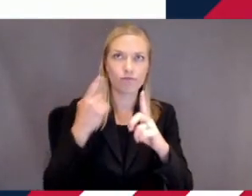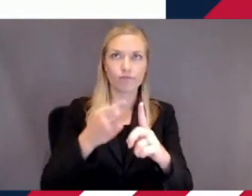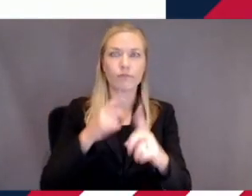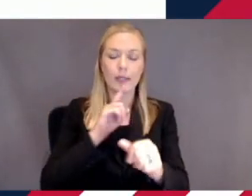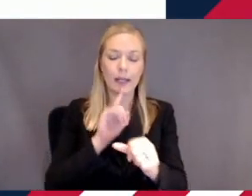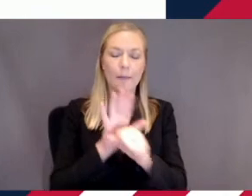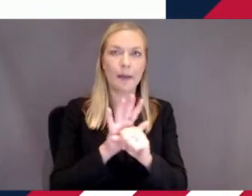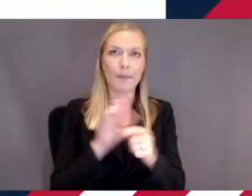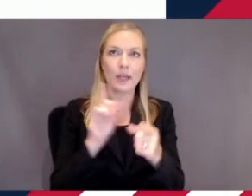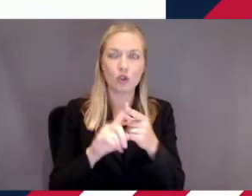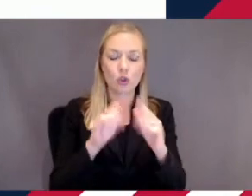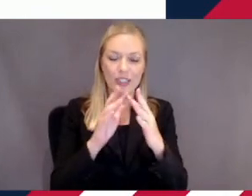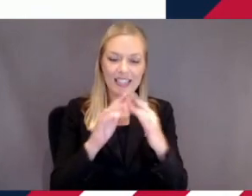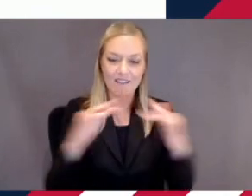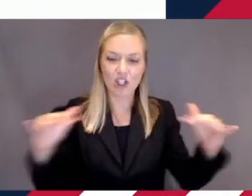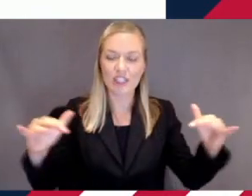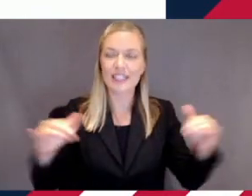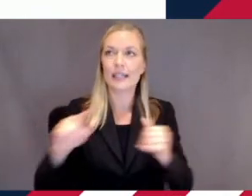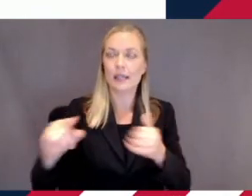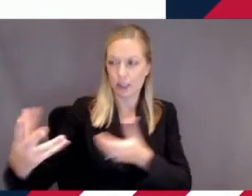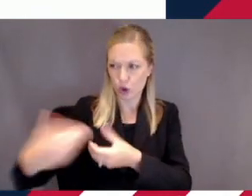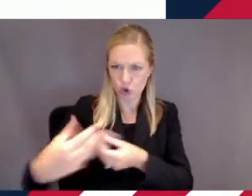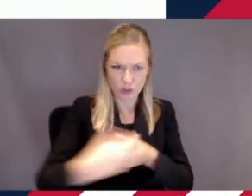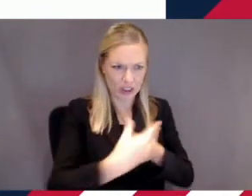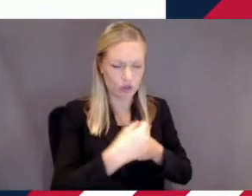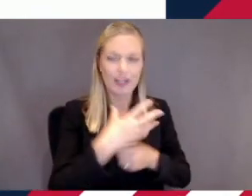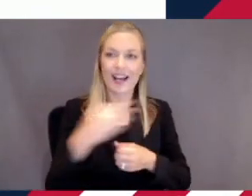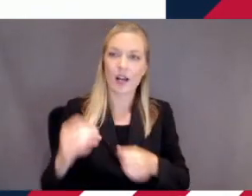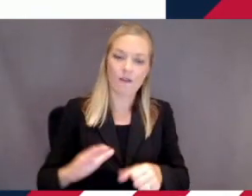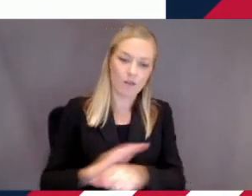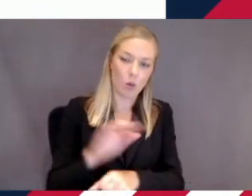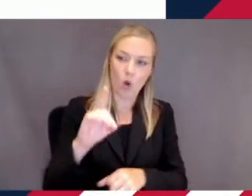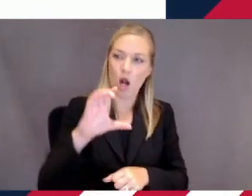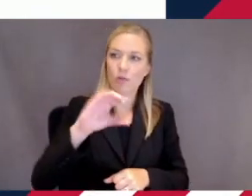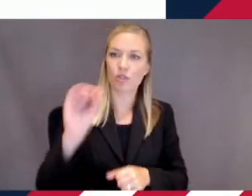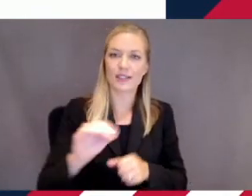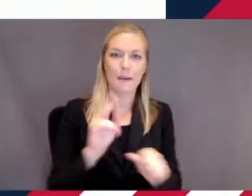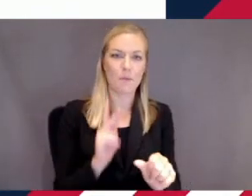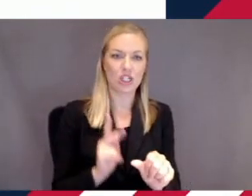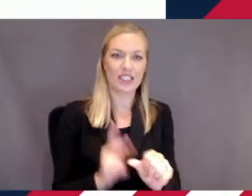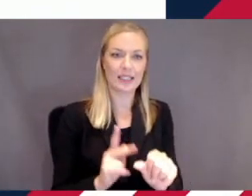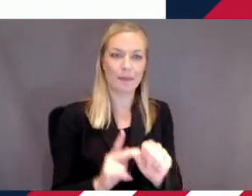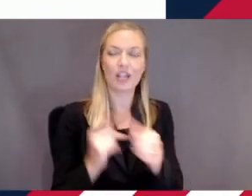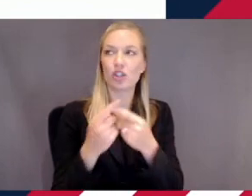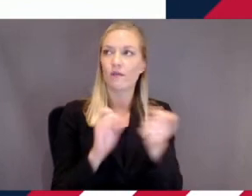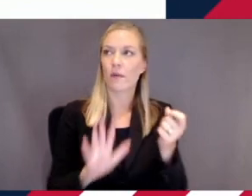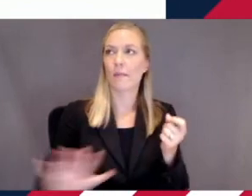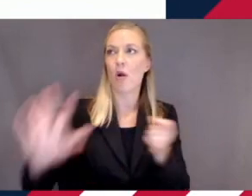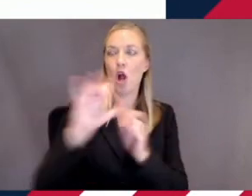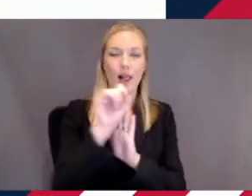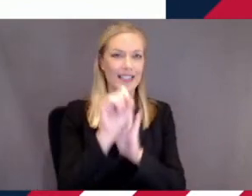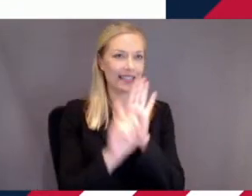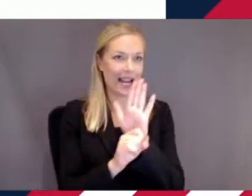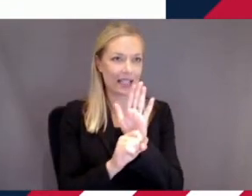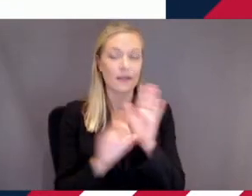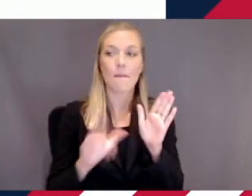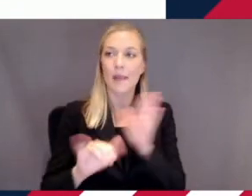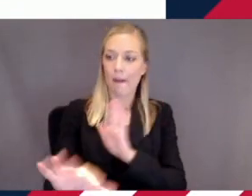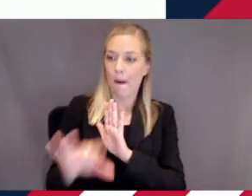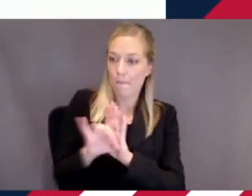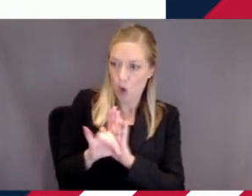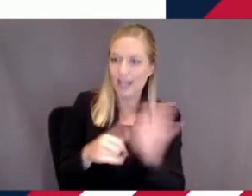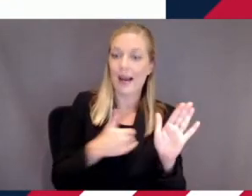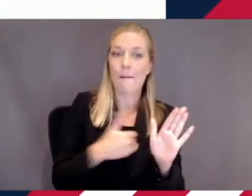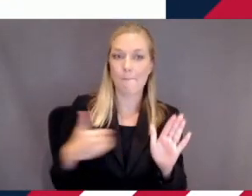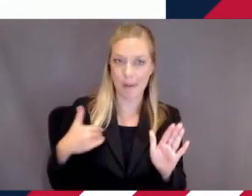full participation by bringing state central committees into the process of appointing members to the DNC